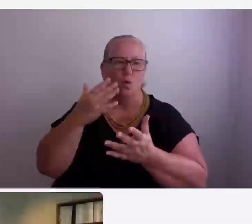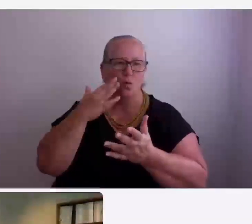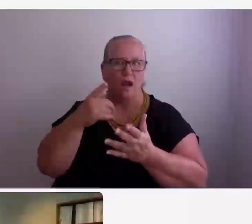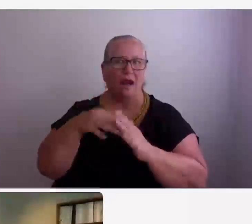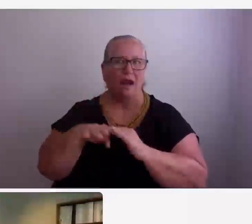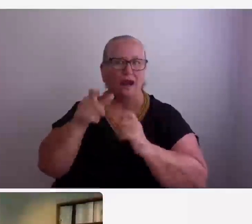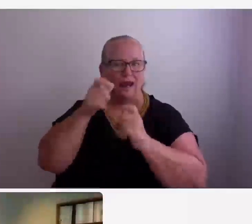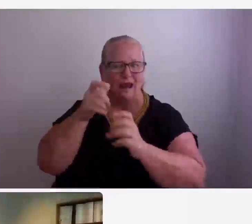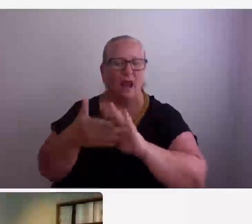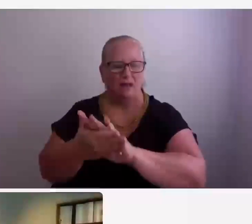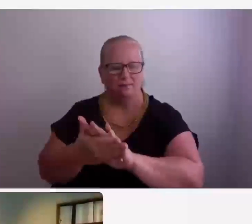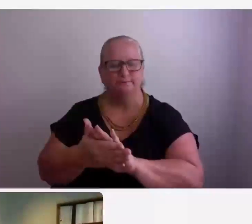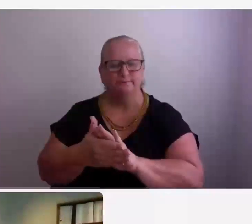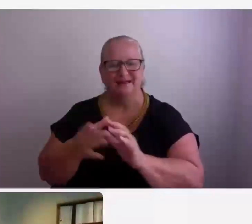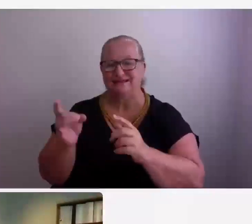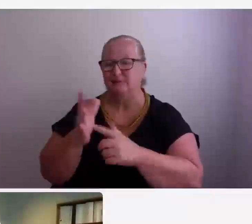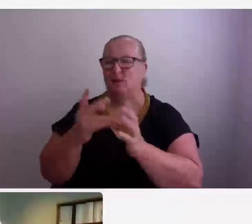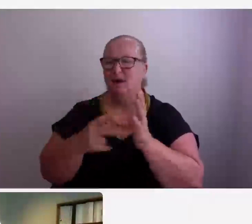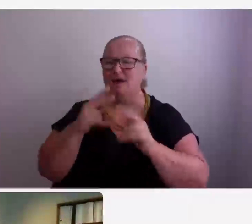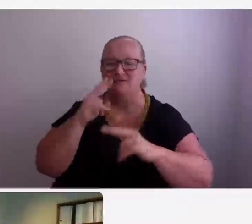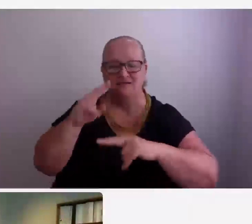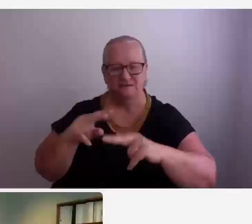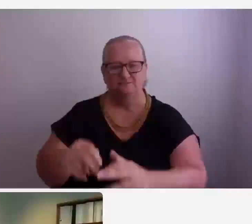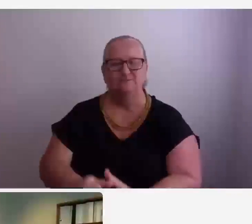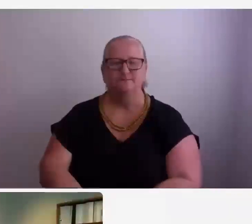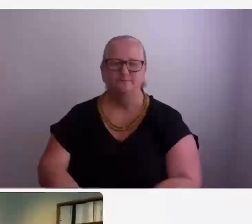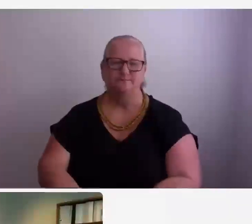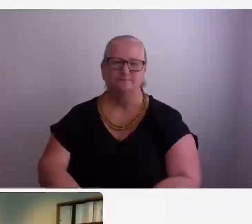care, that's an important part of the assessment process.